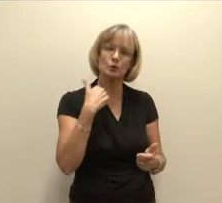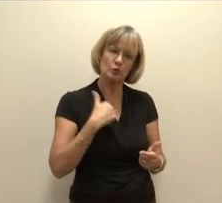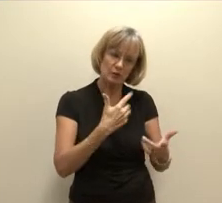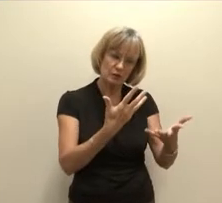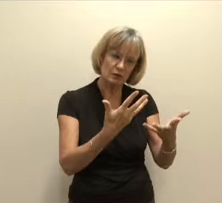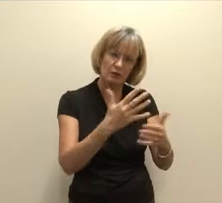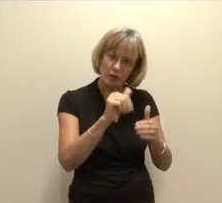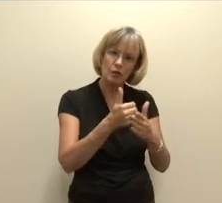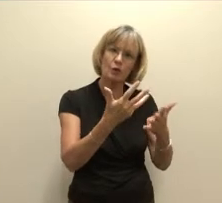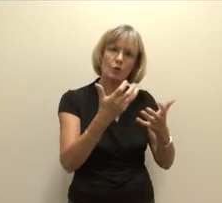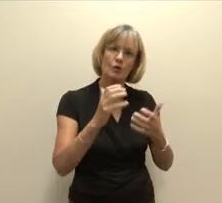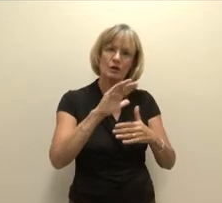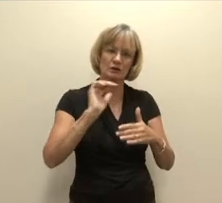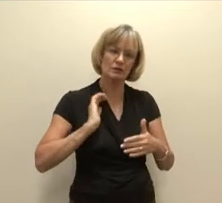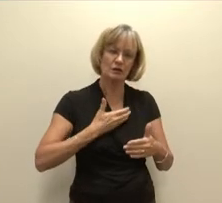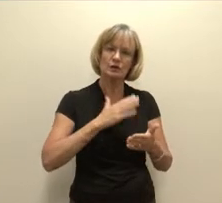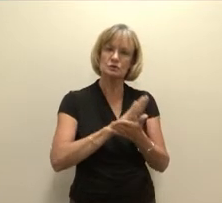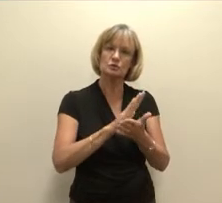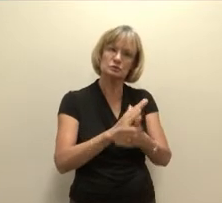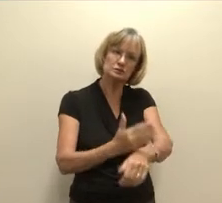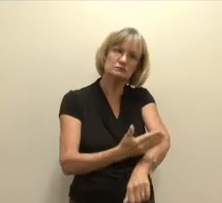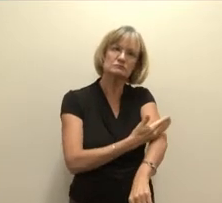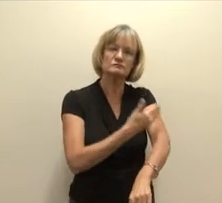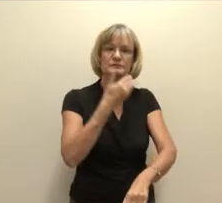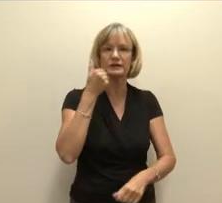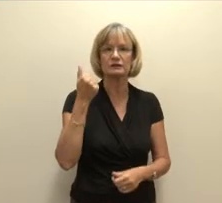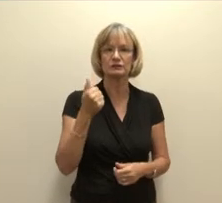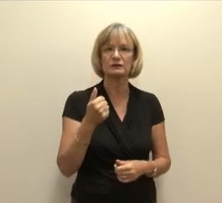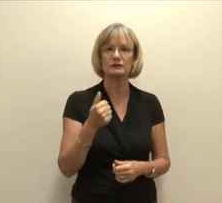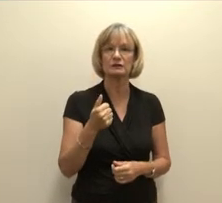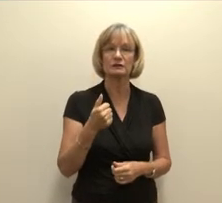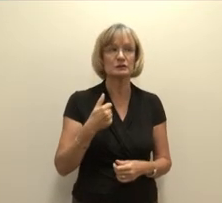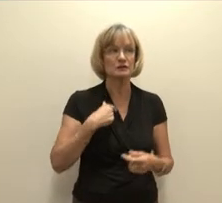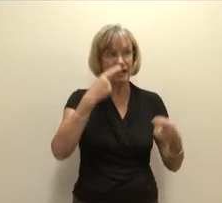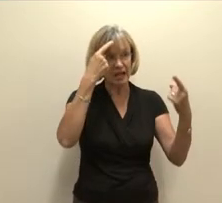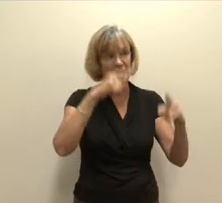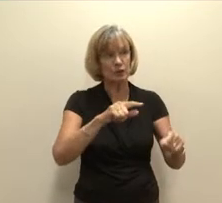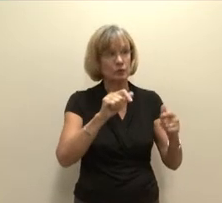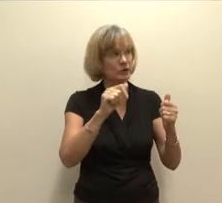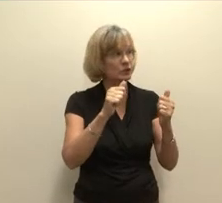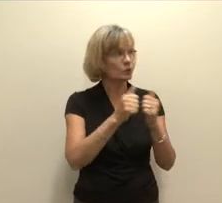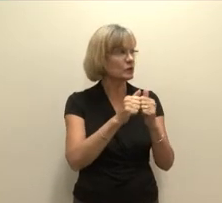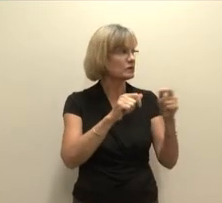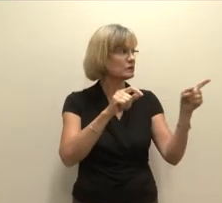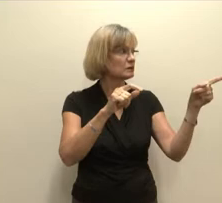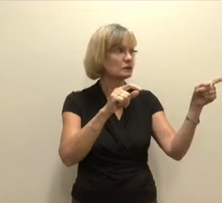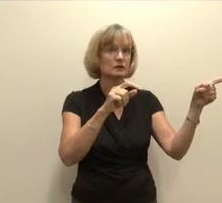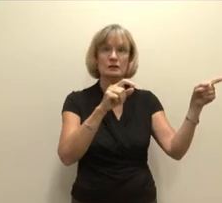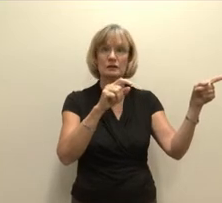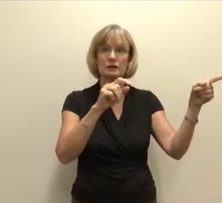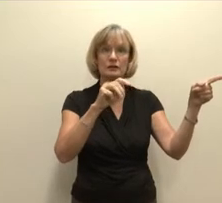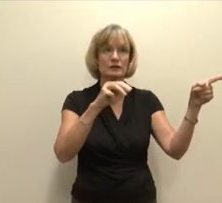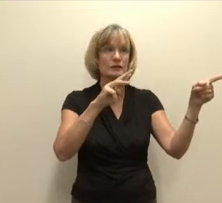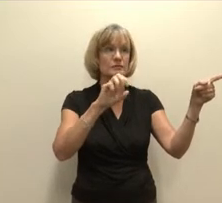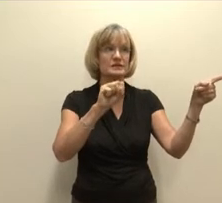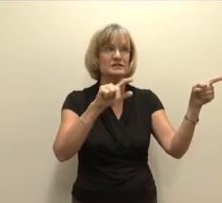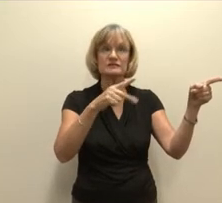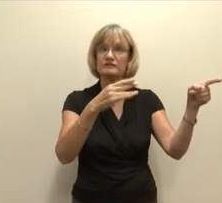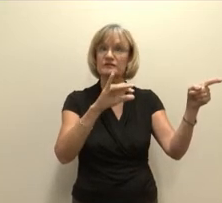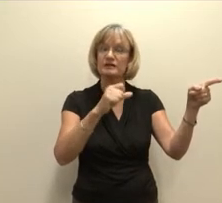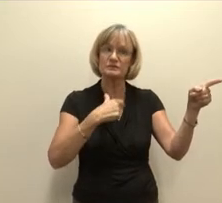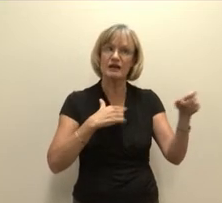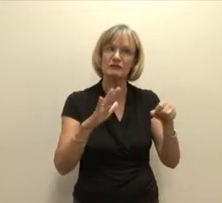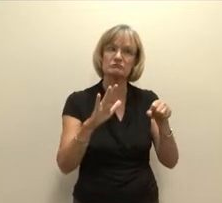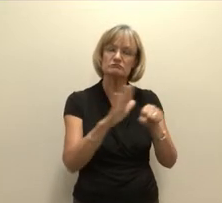schools to be better. I agree with Ms. Phillips wholeheartedly. Improving